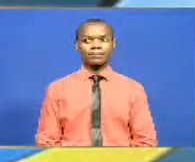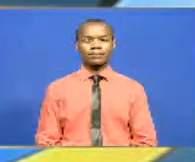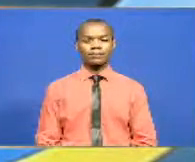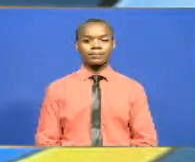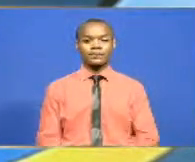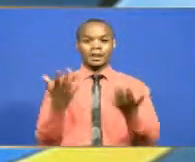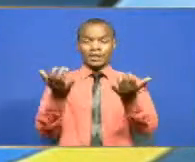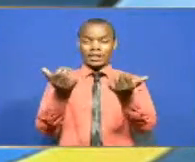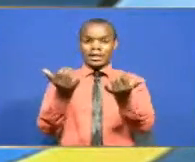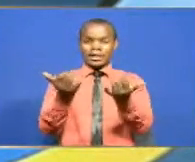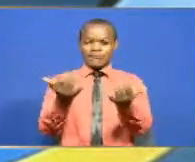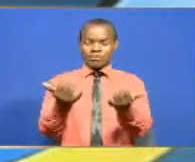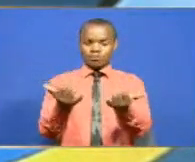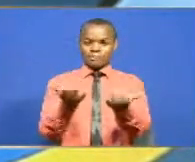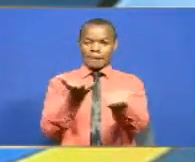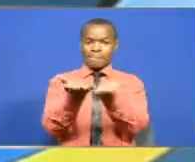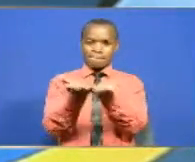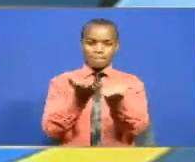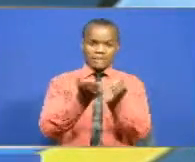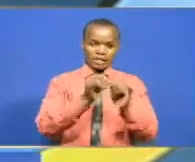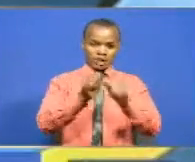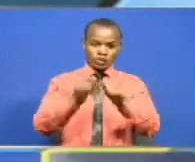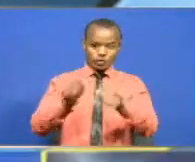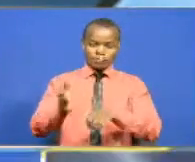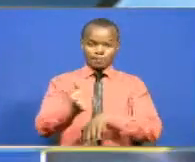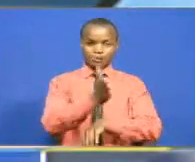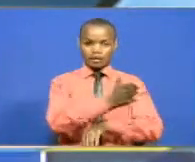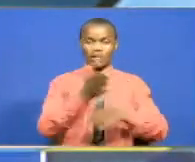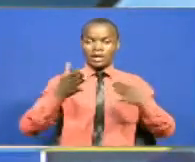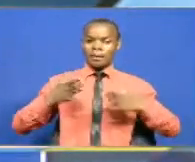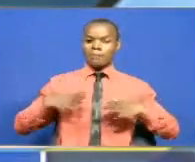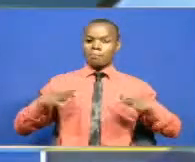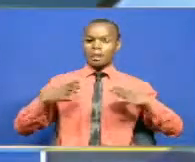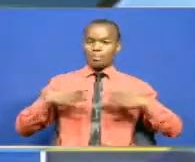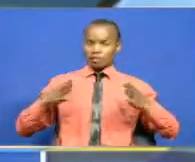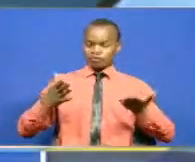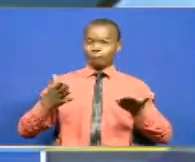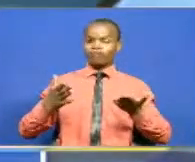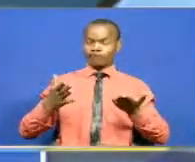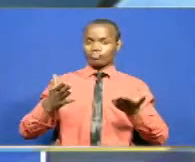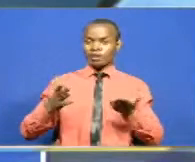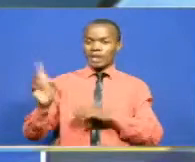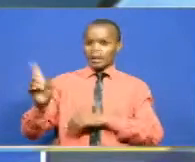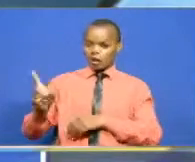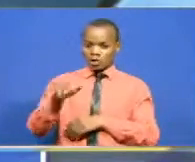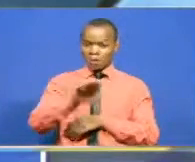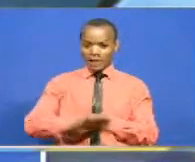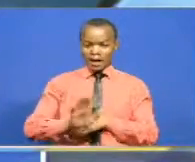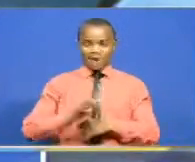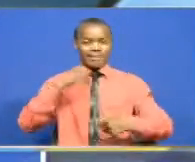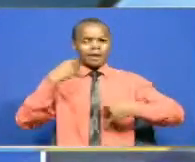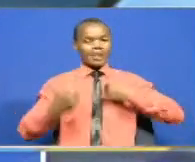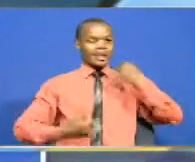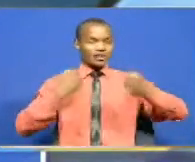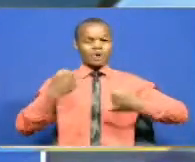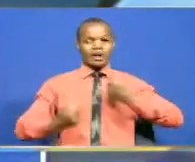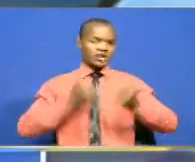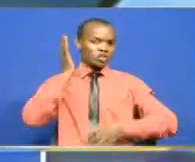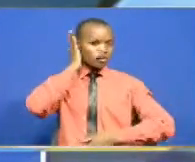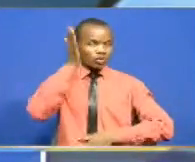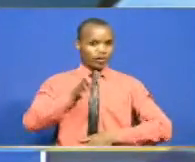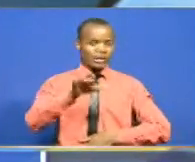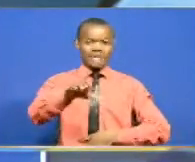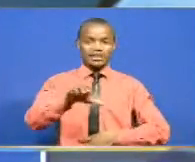Let's now shift focus to business. Residents of Nairobi metropolitan area are set to enjoy better commuting services following